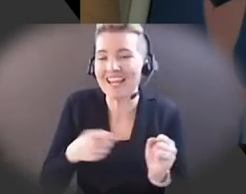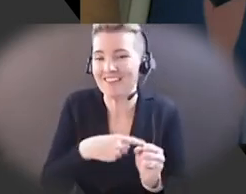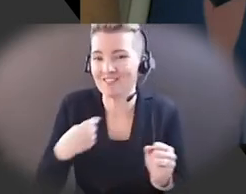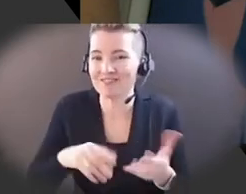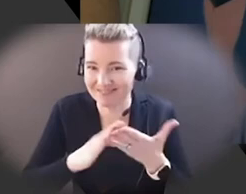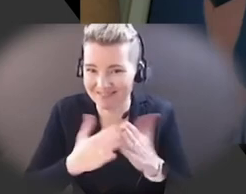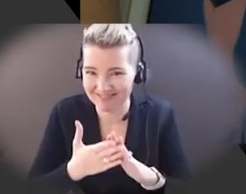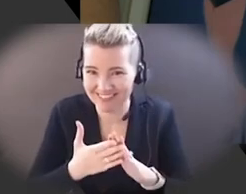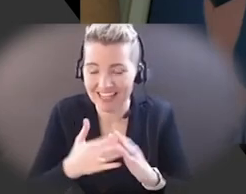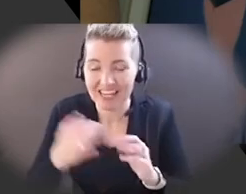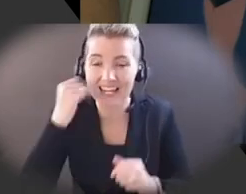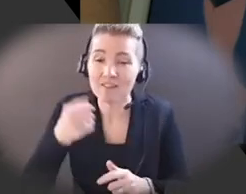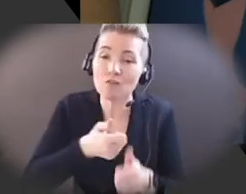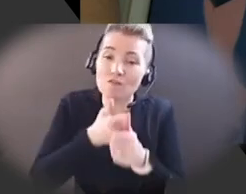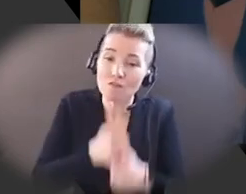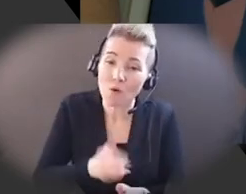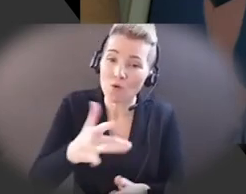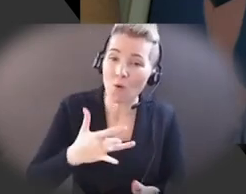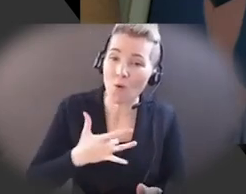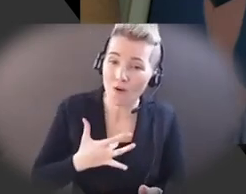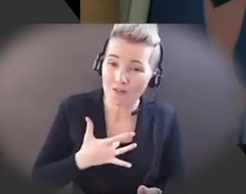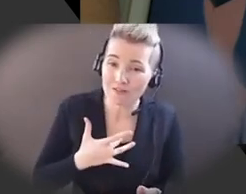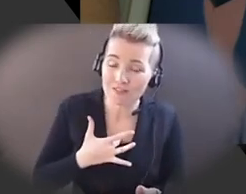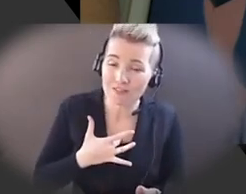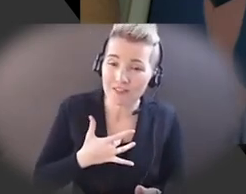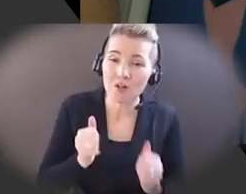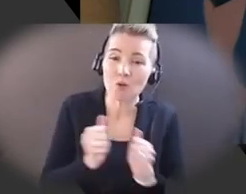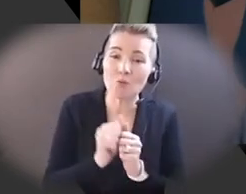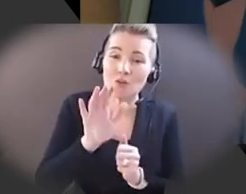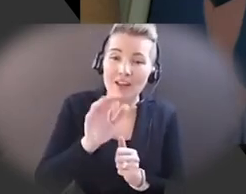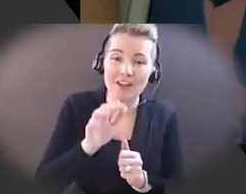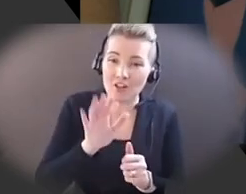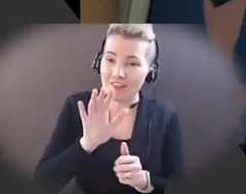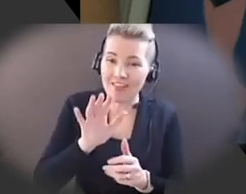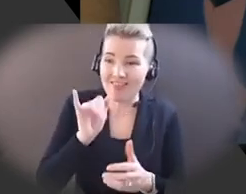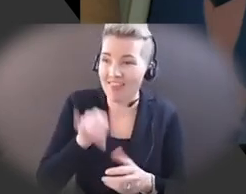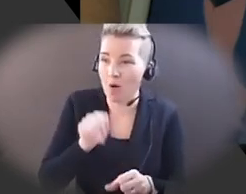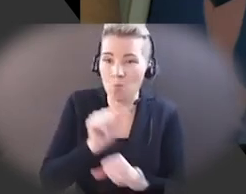if you go where your heart is, and then, the work will follow,